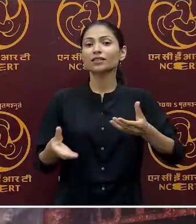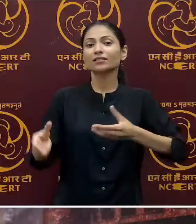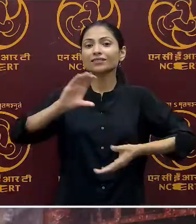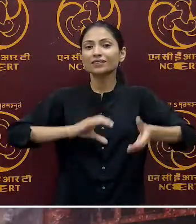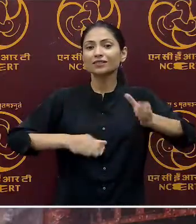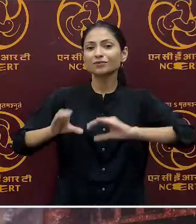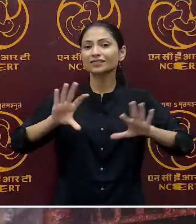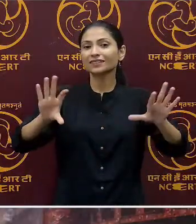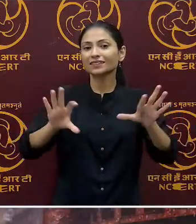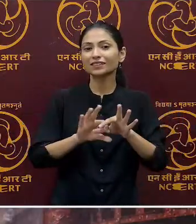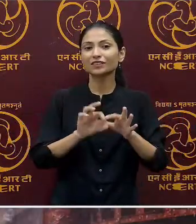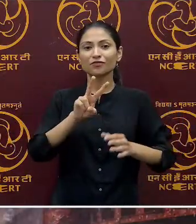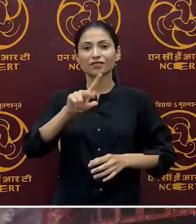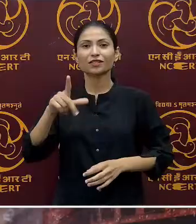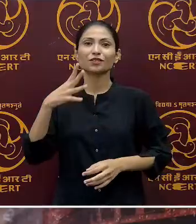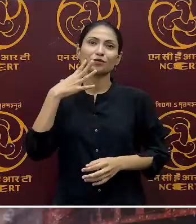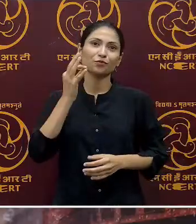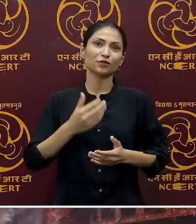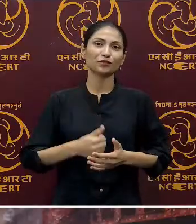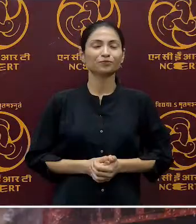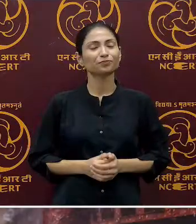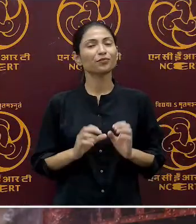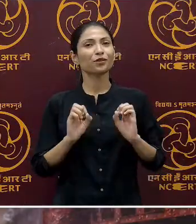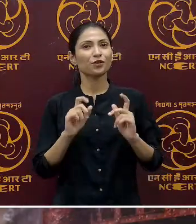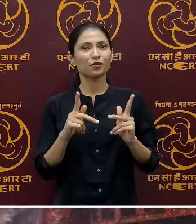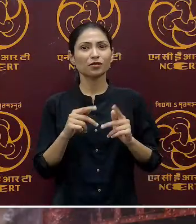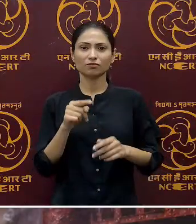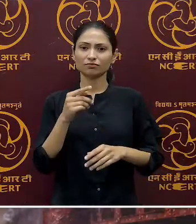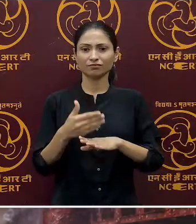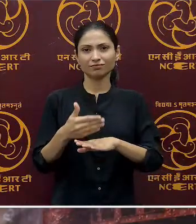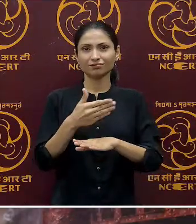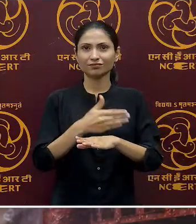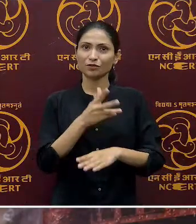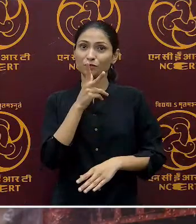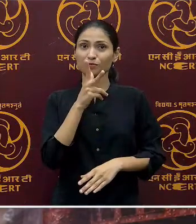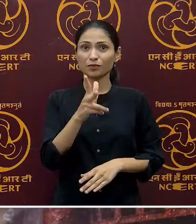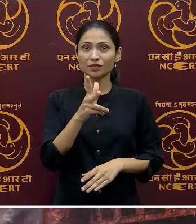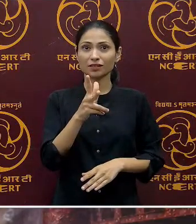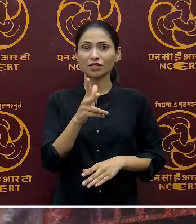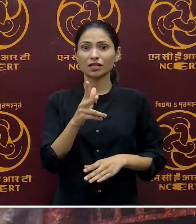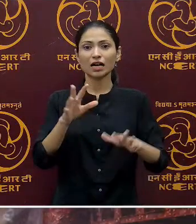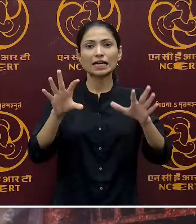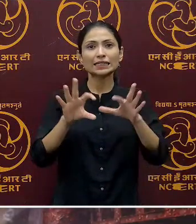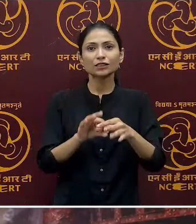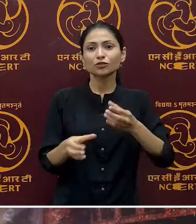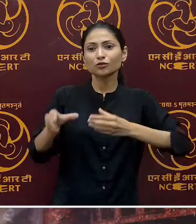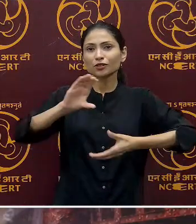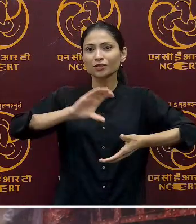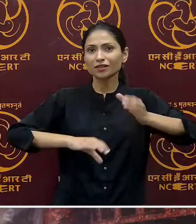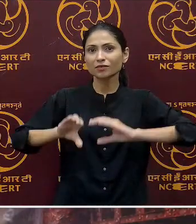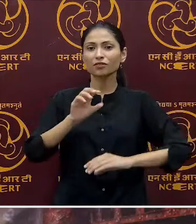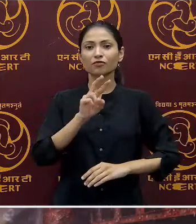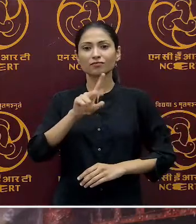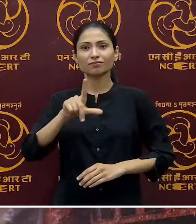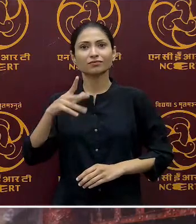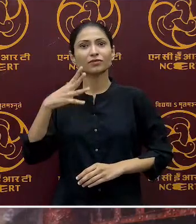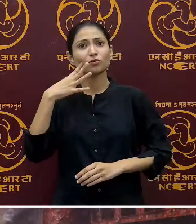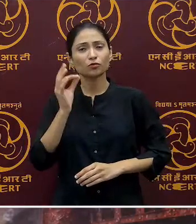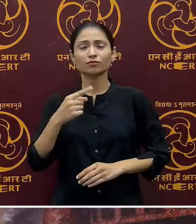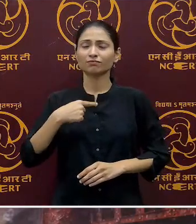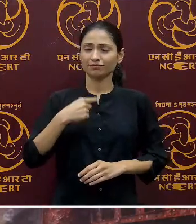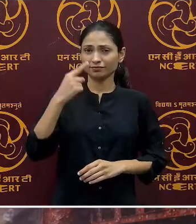important. Okay, so like you said that in reference to chemistry, virtual labs is very important, and I think